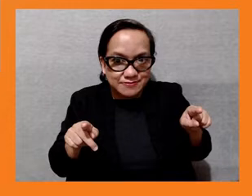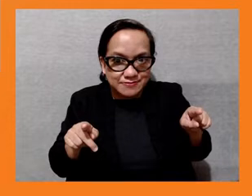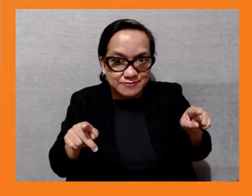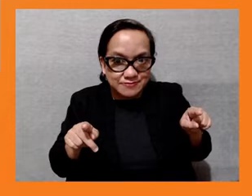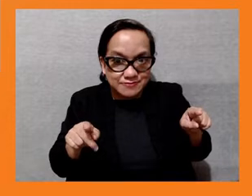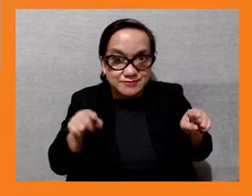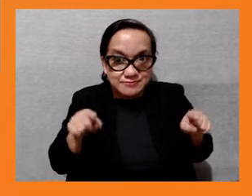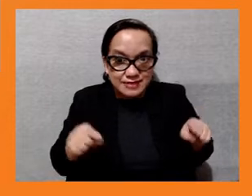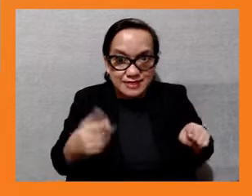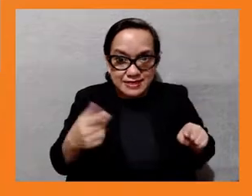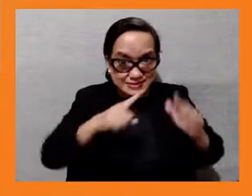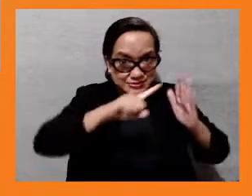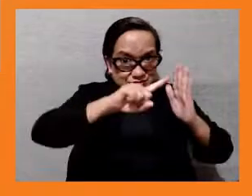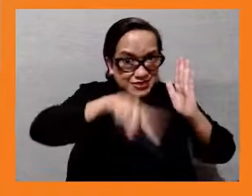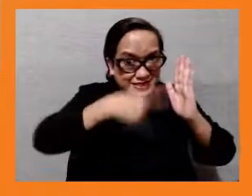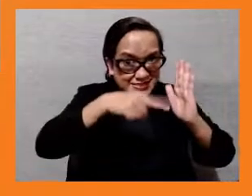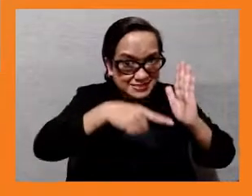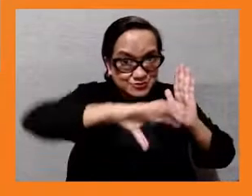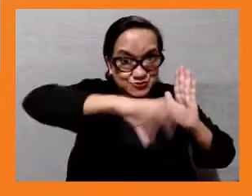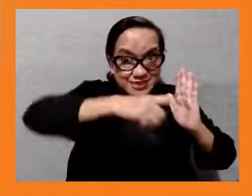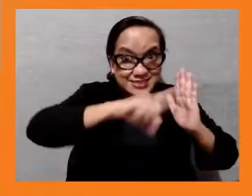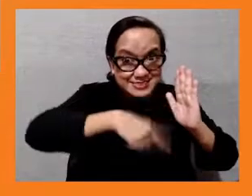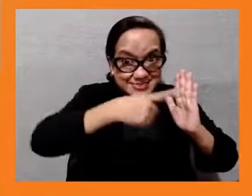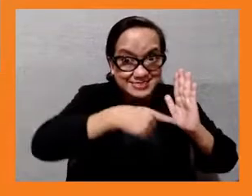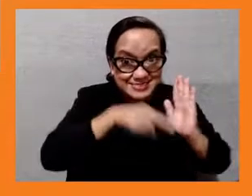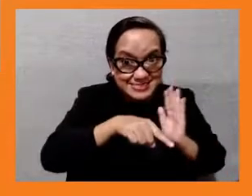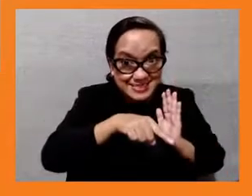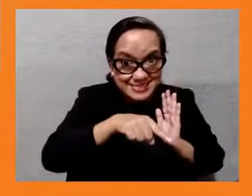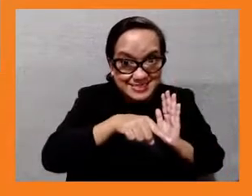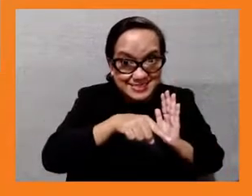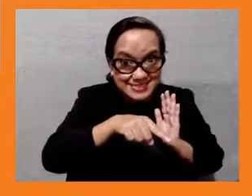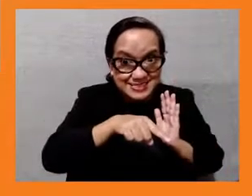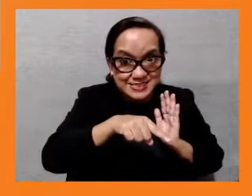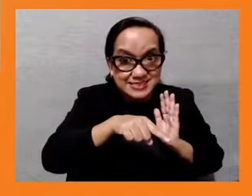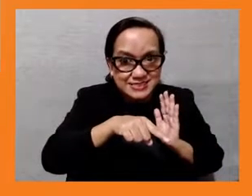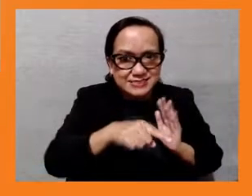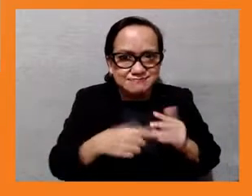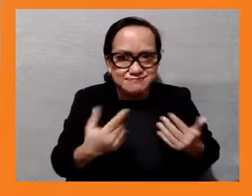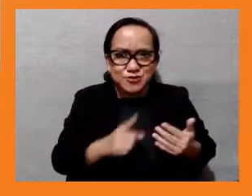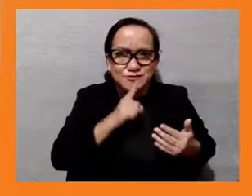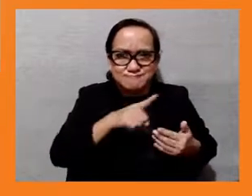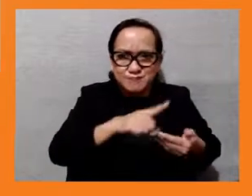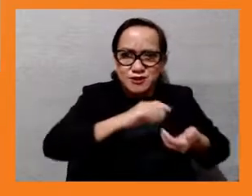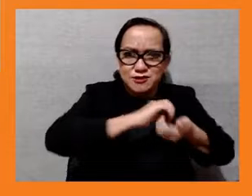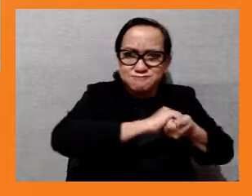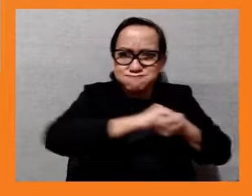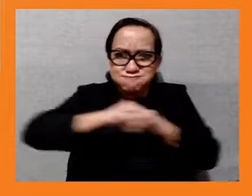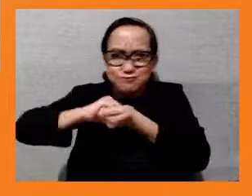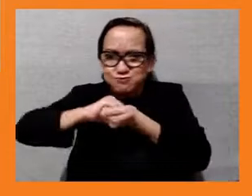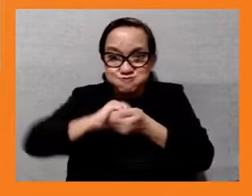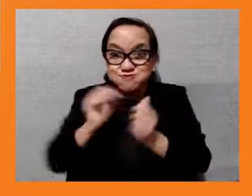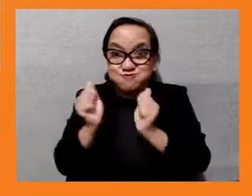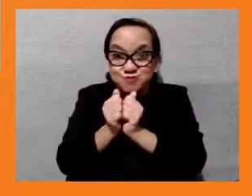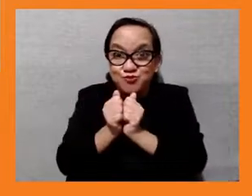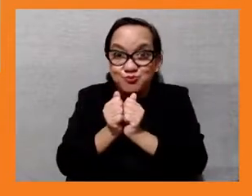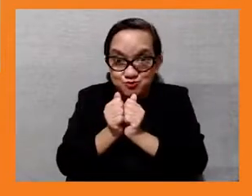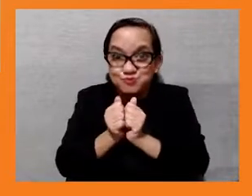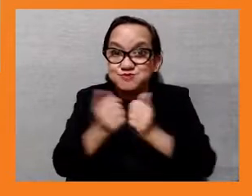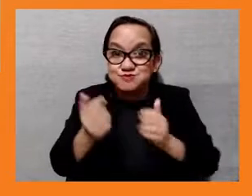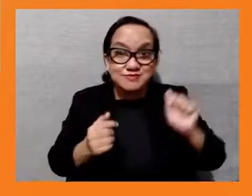financial intermediary, just like the labor rights violations in the construction of the